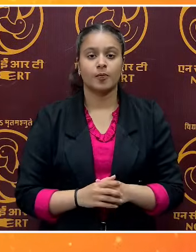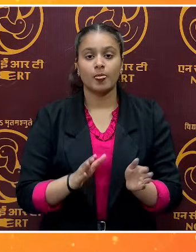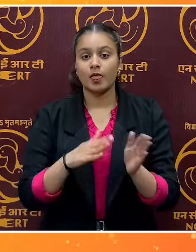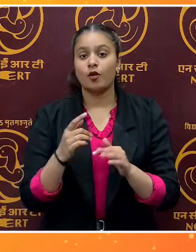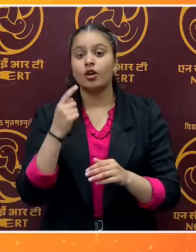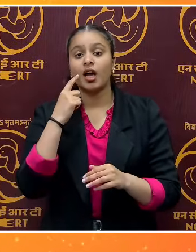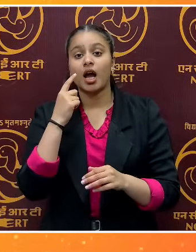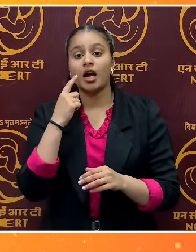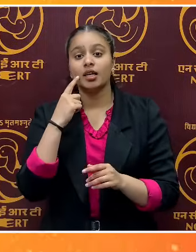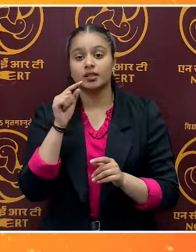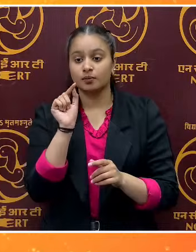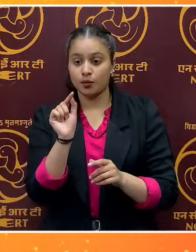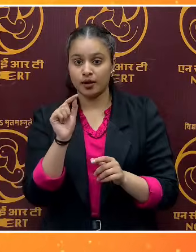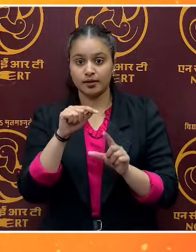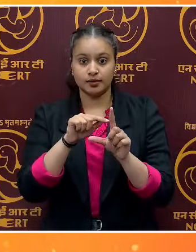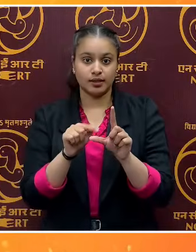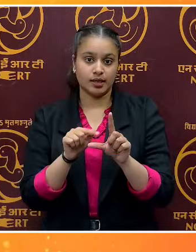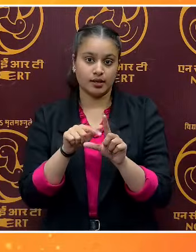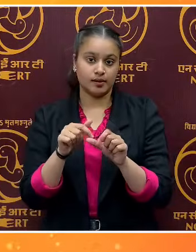I.